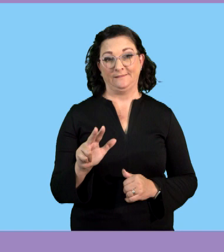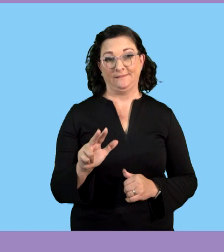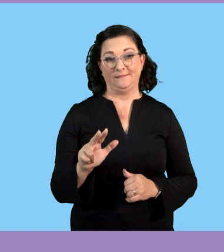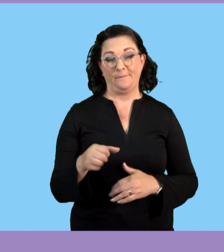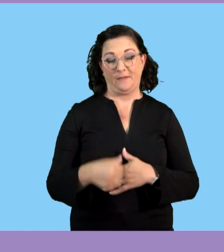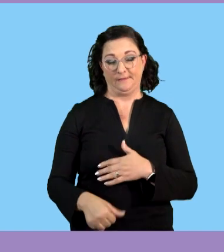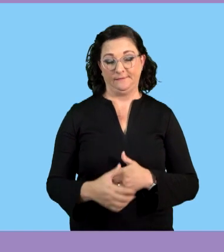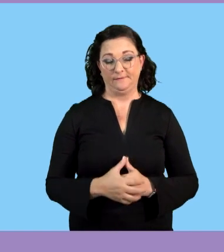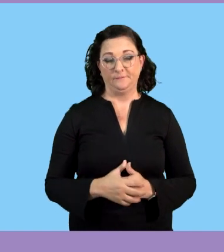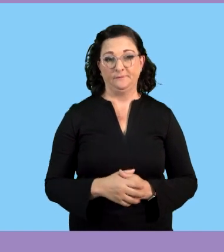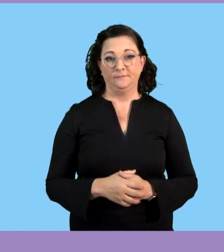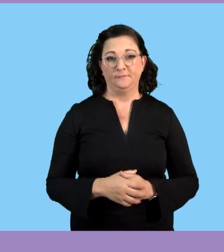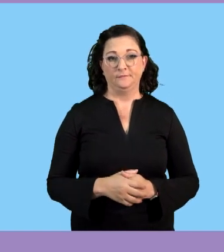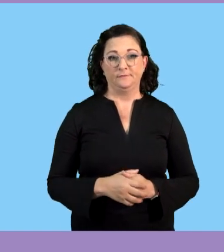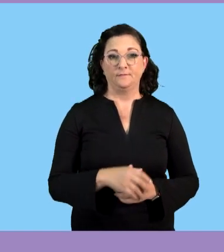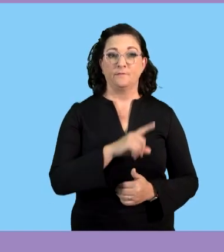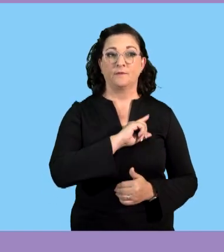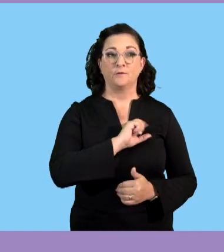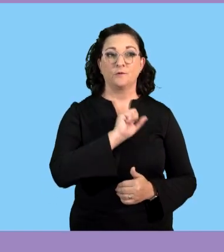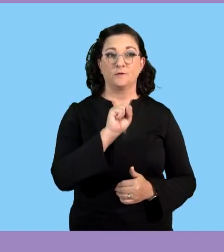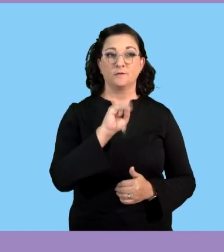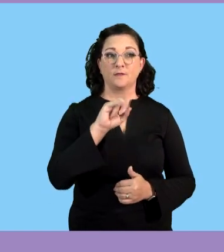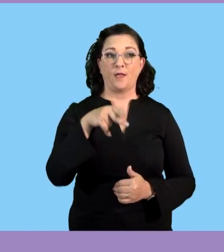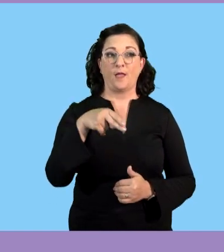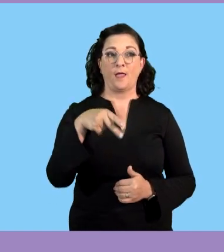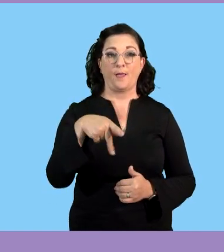108 months. So Sipo paid